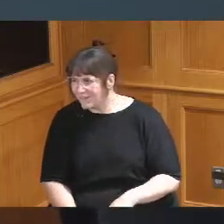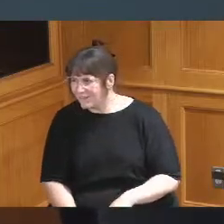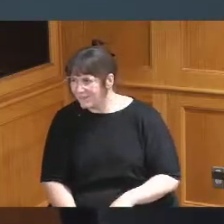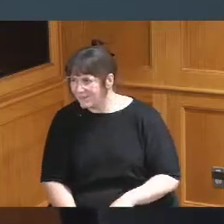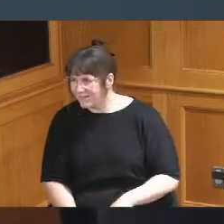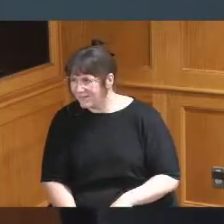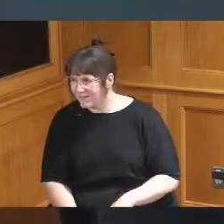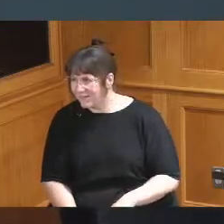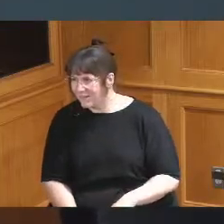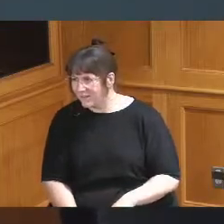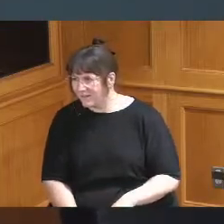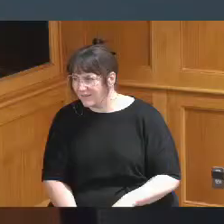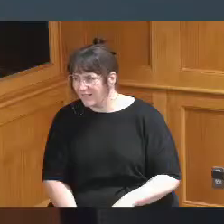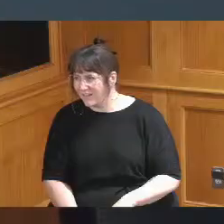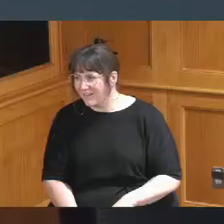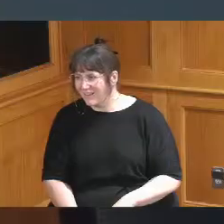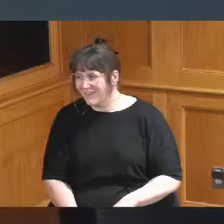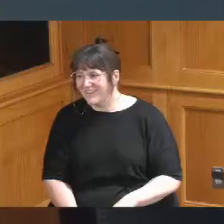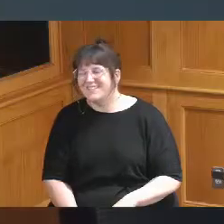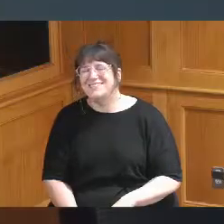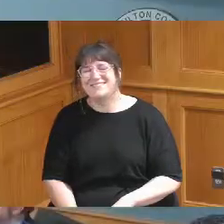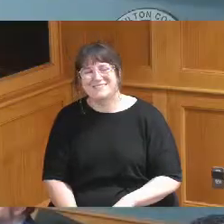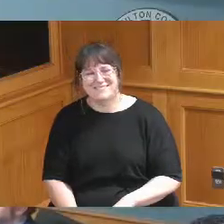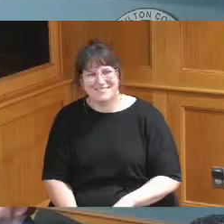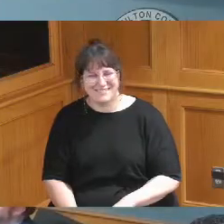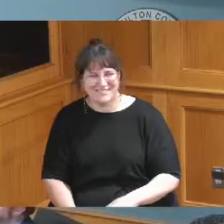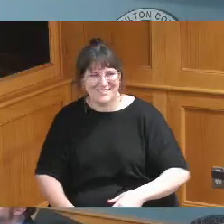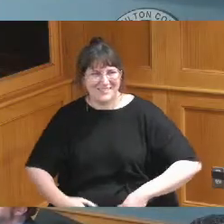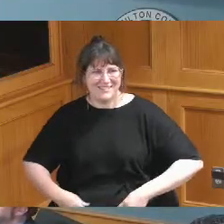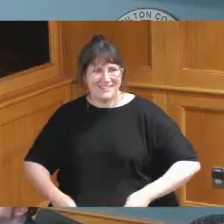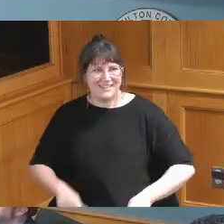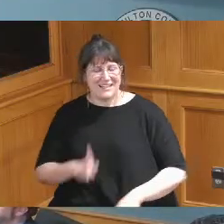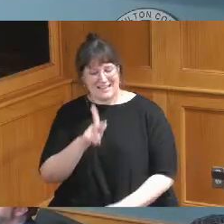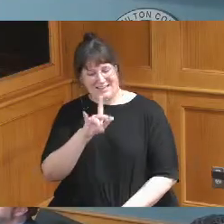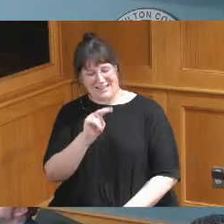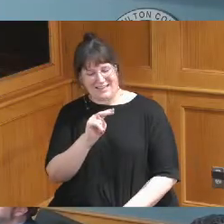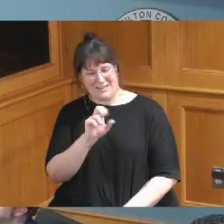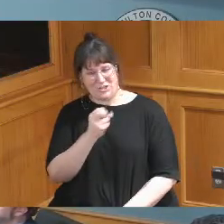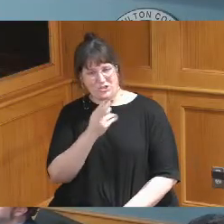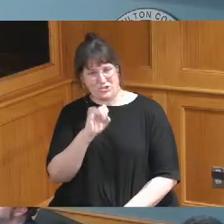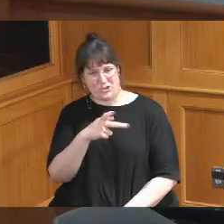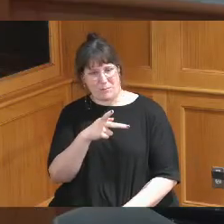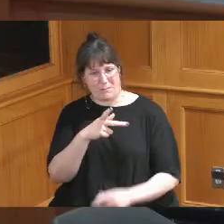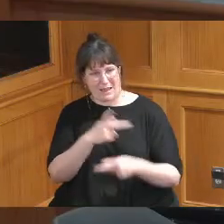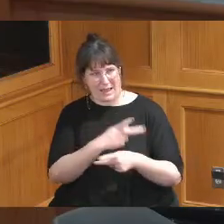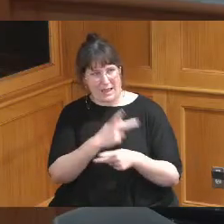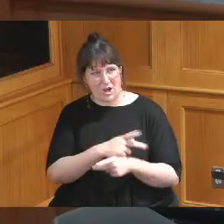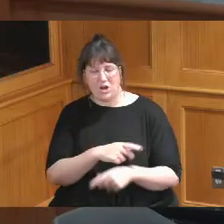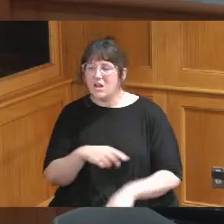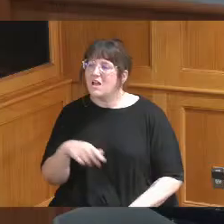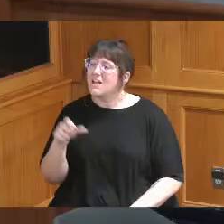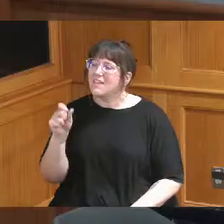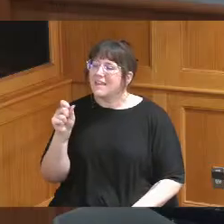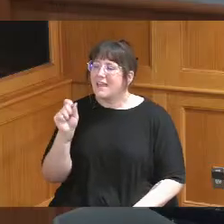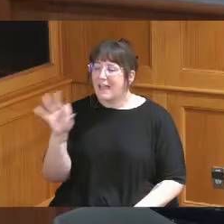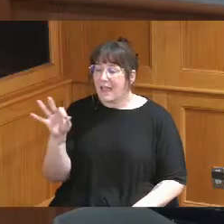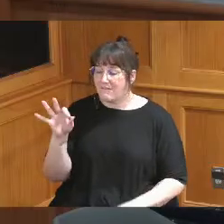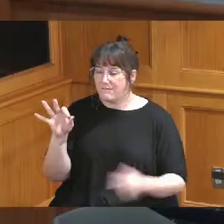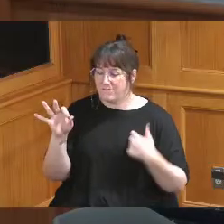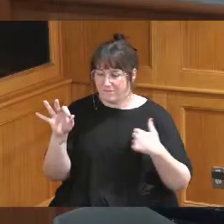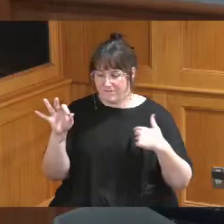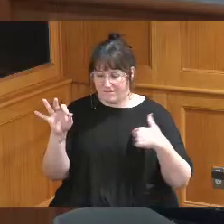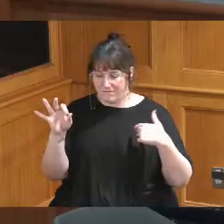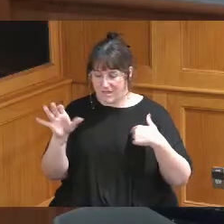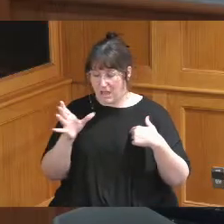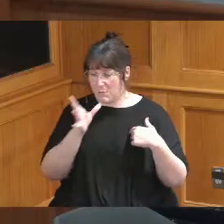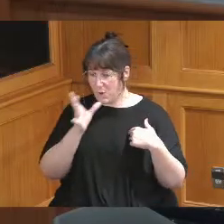Okay, all righty. Well, to follow up on that, does it apply to kinship care? In terms of if you stand in the place of, if you